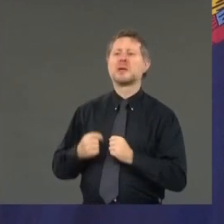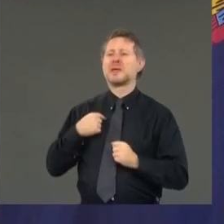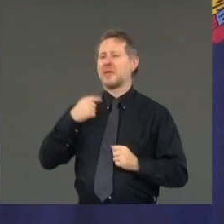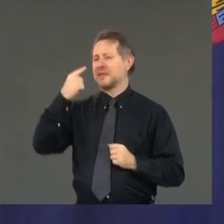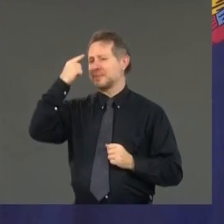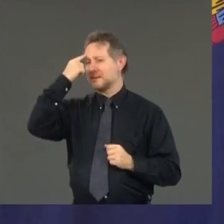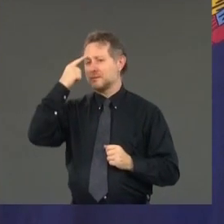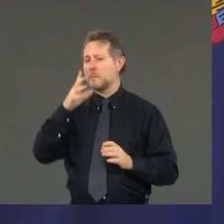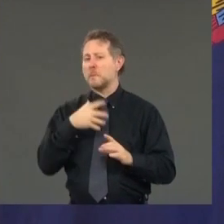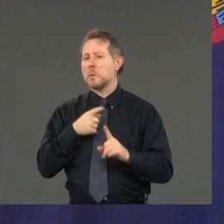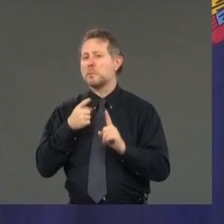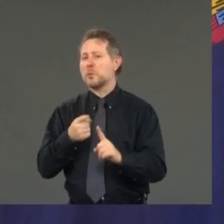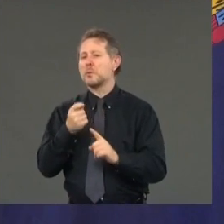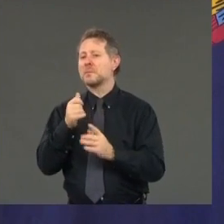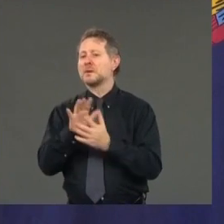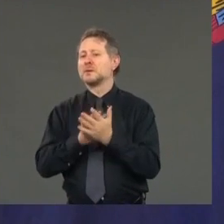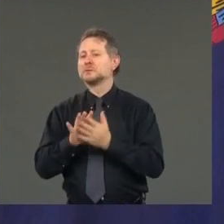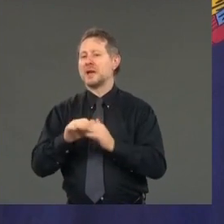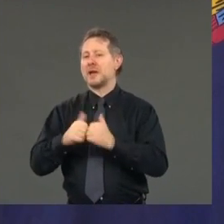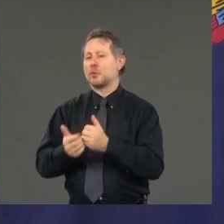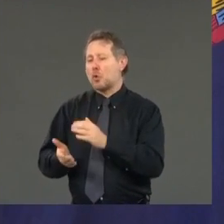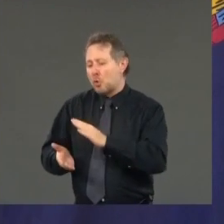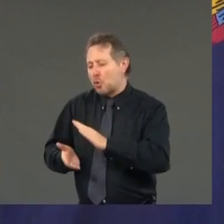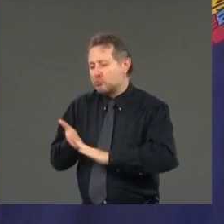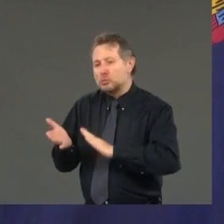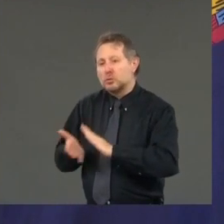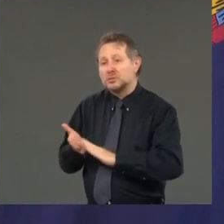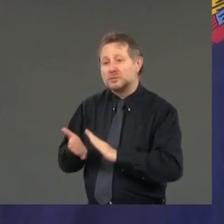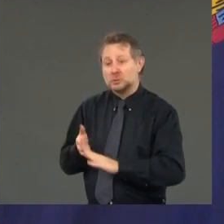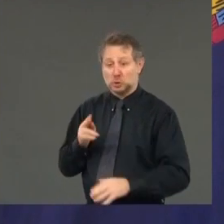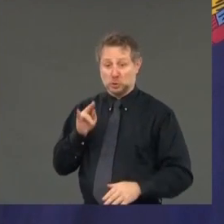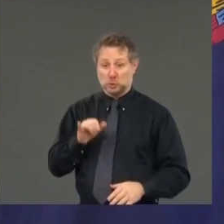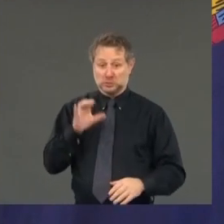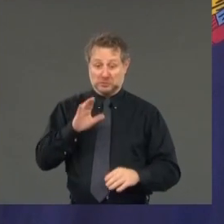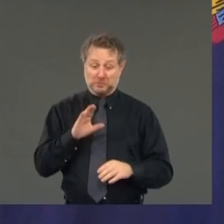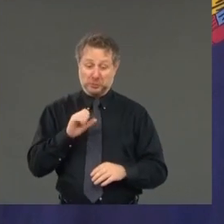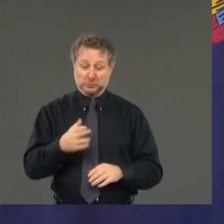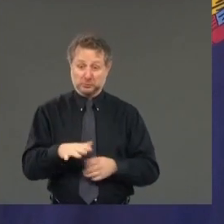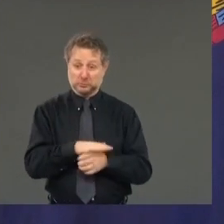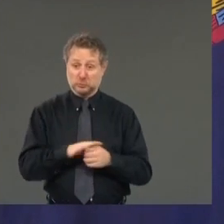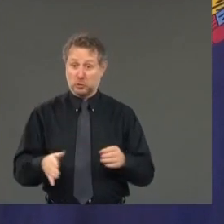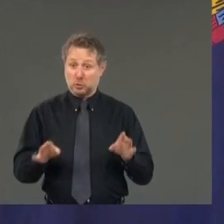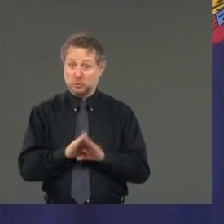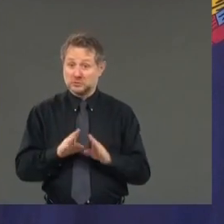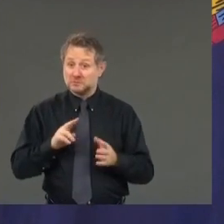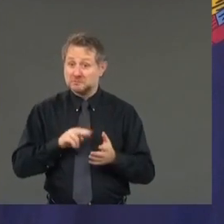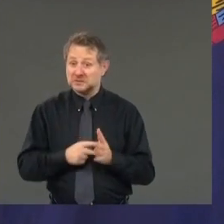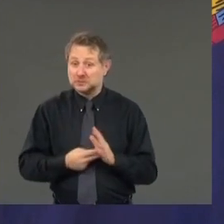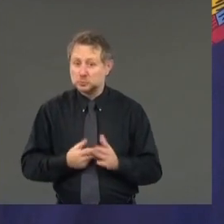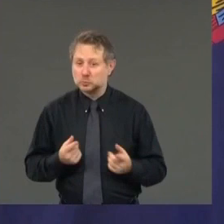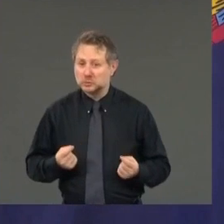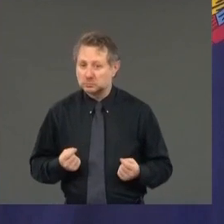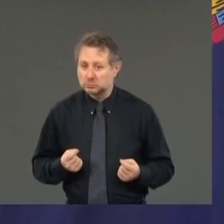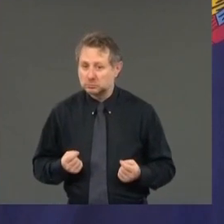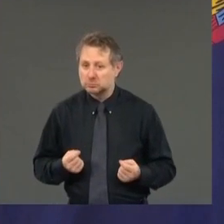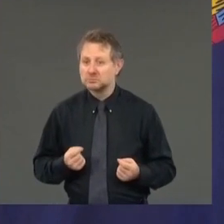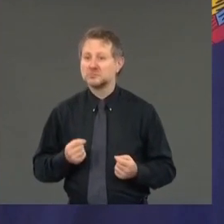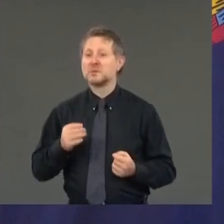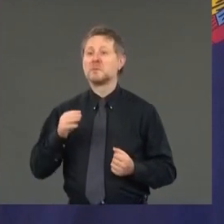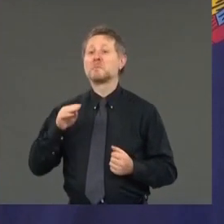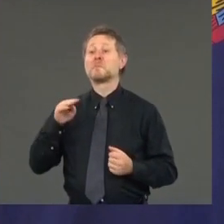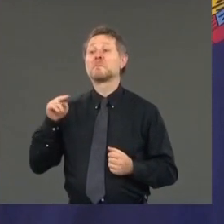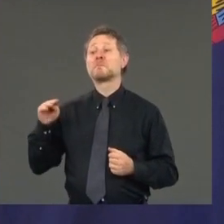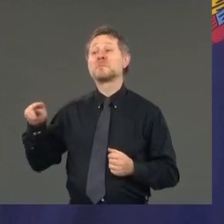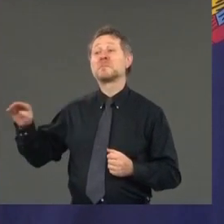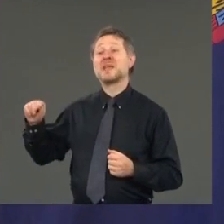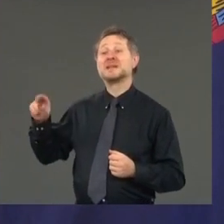I think because the city beaches are closed, you'll have more demand, not on the Nassau beaches because they're for